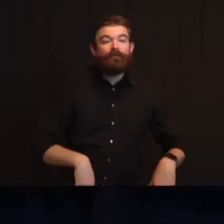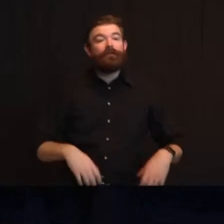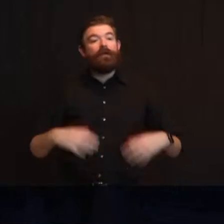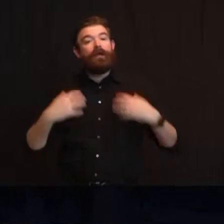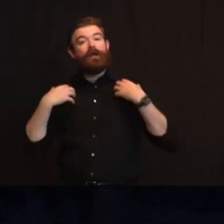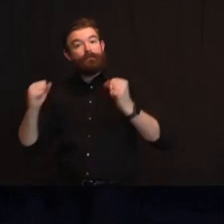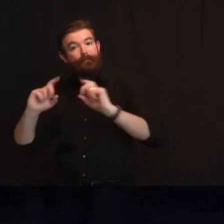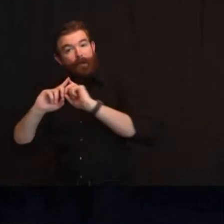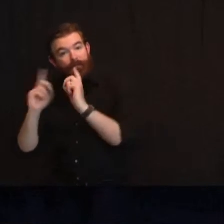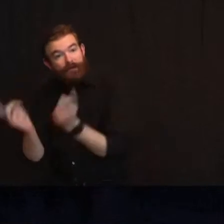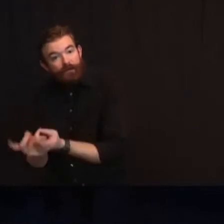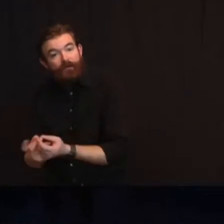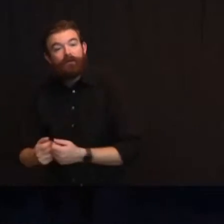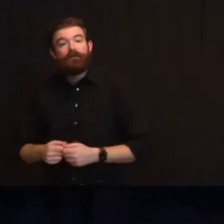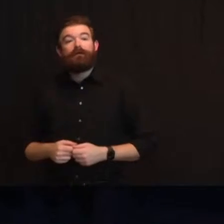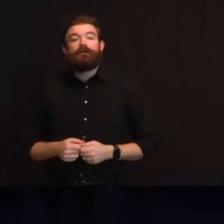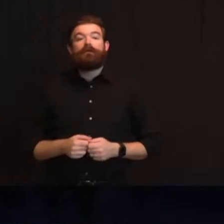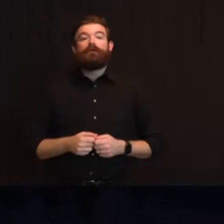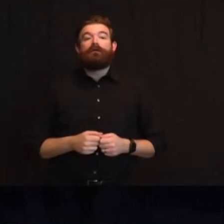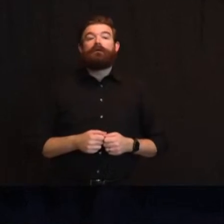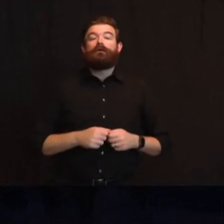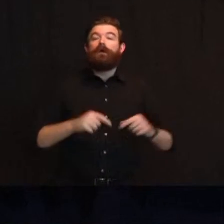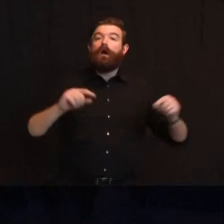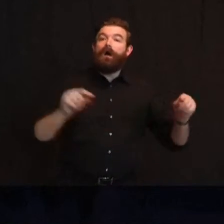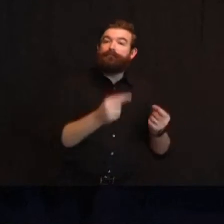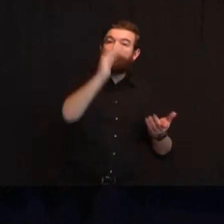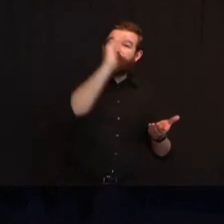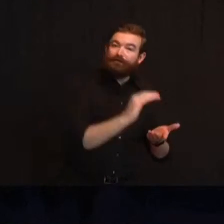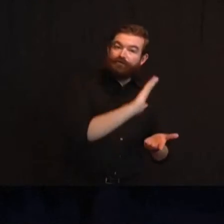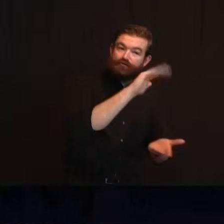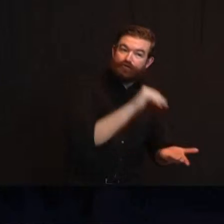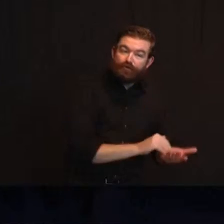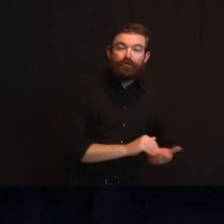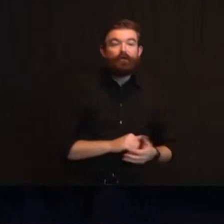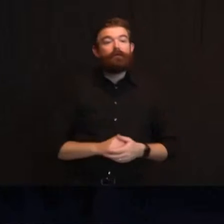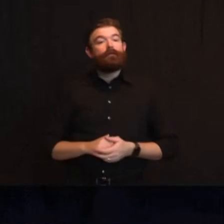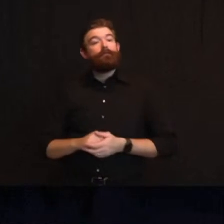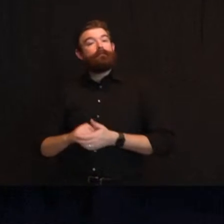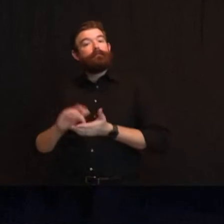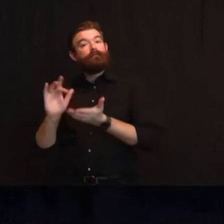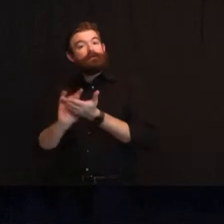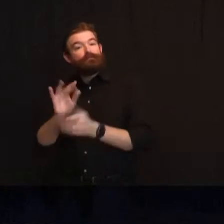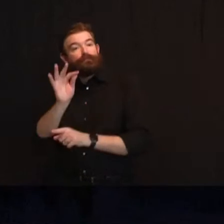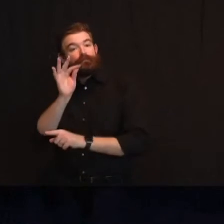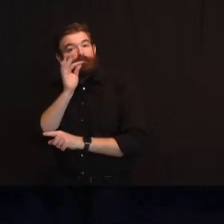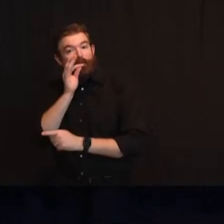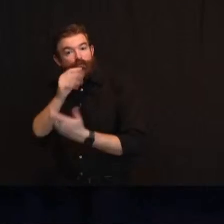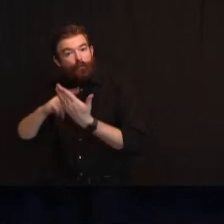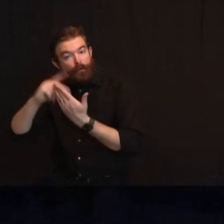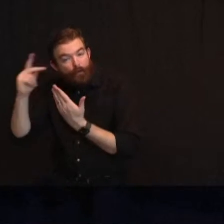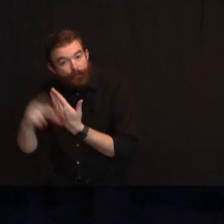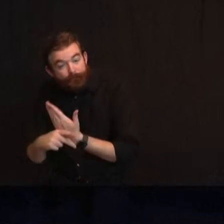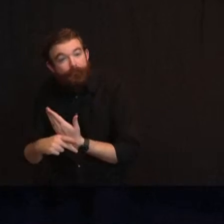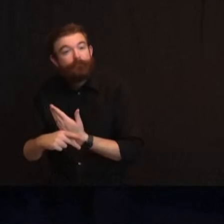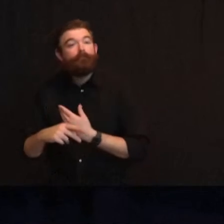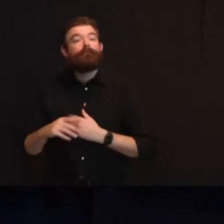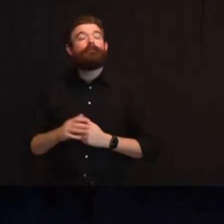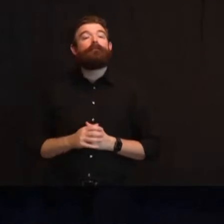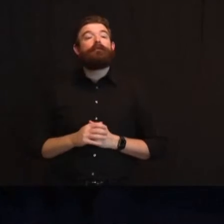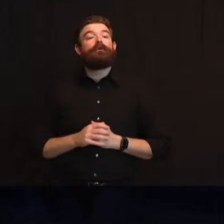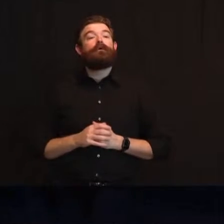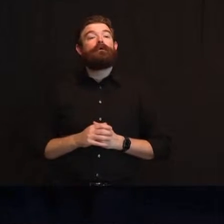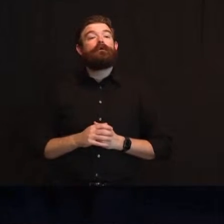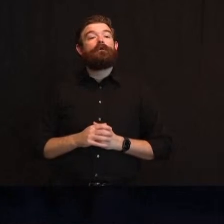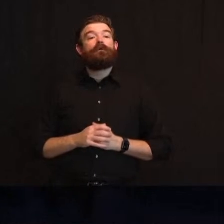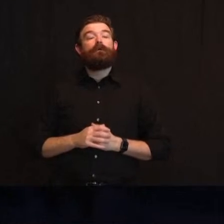harm reduction centers, and the medicinal marijuana programs. Retail, independent, and institutional pharmacies,